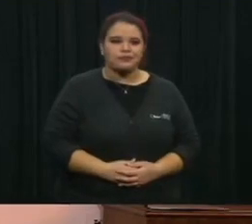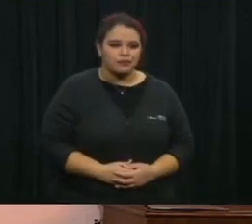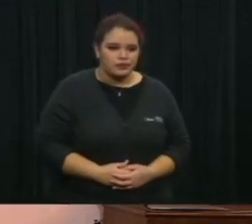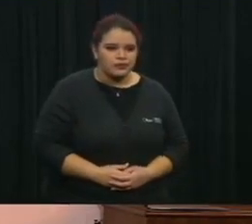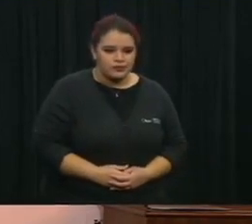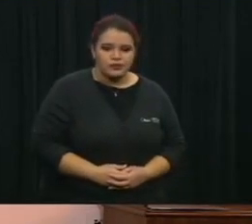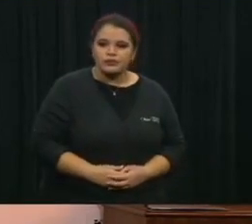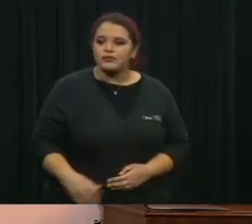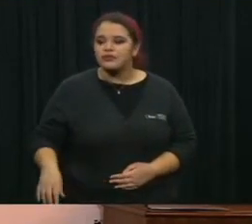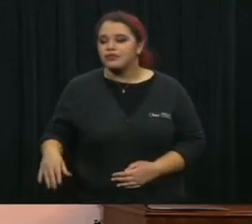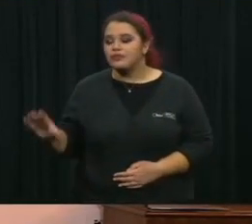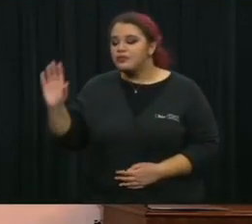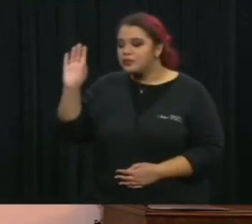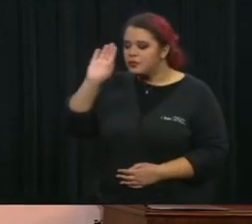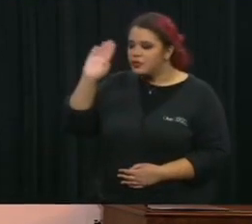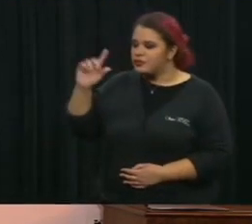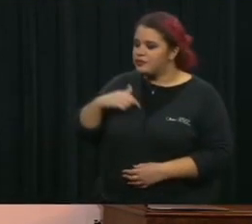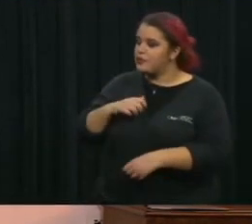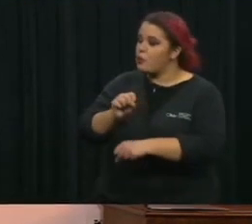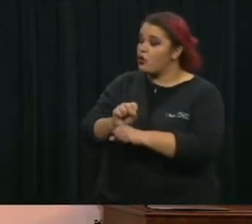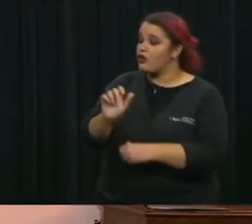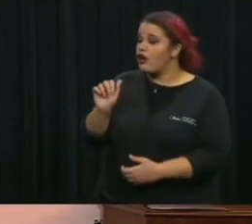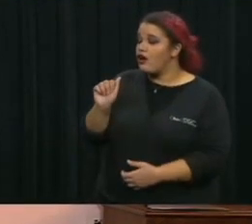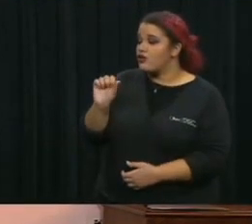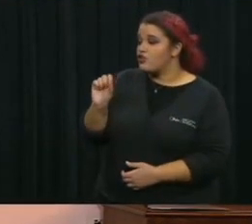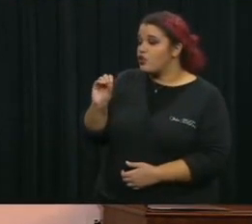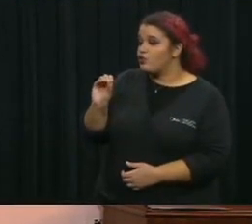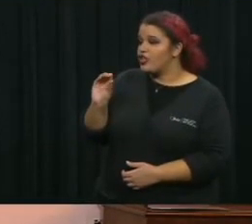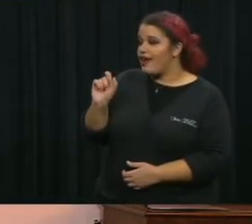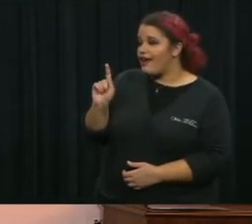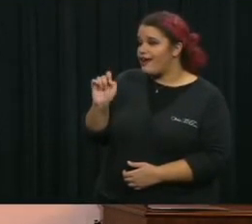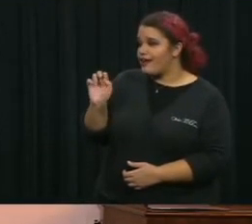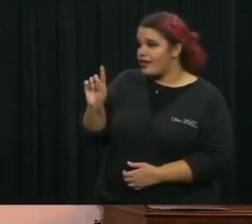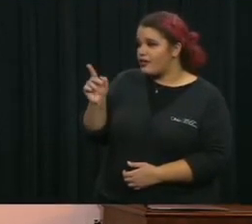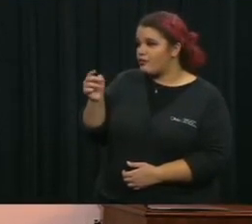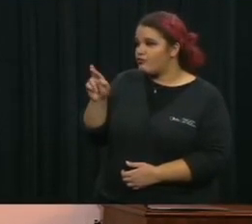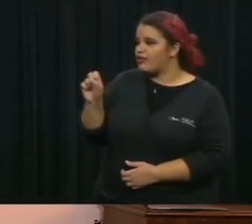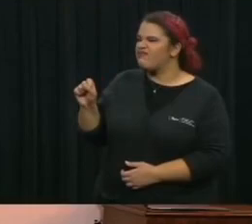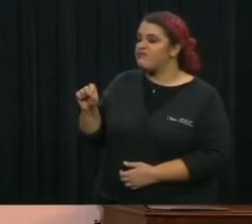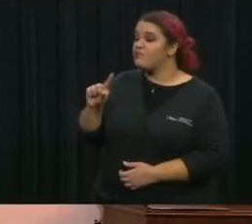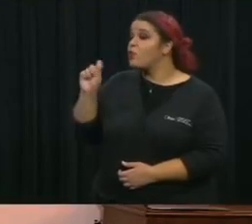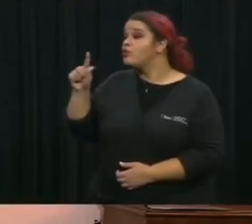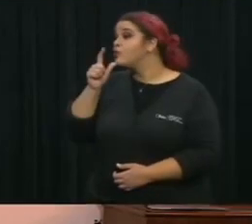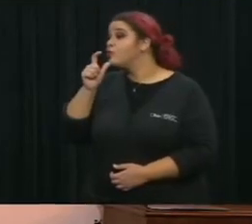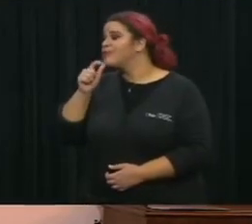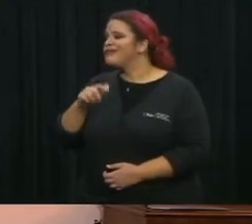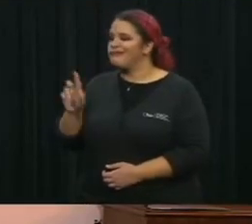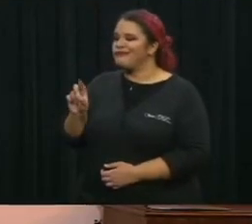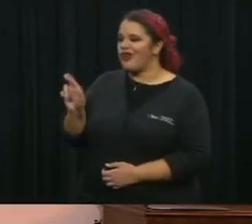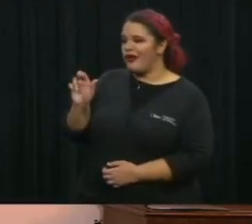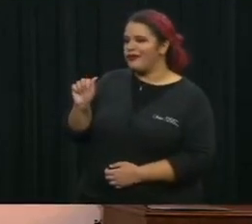Hi, it's Andrew Welsh-Huggins with the Associated Press for Dr. Acton.